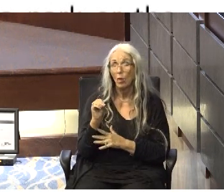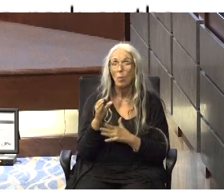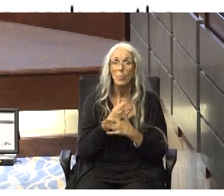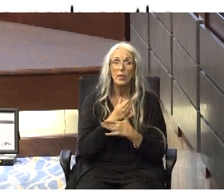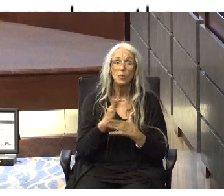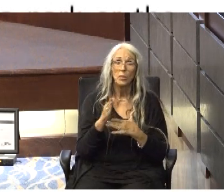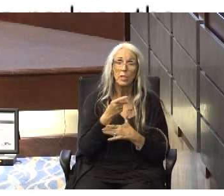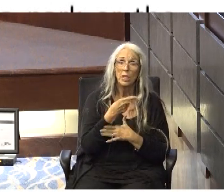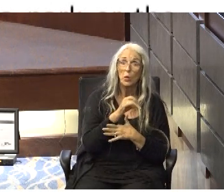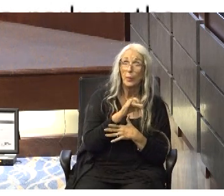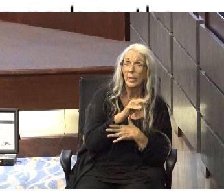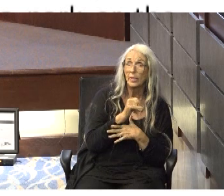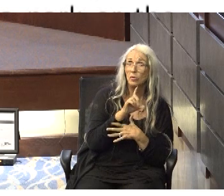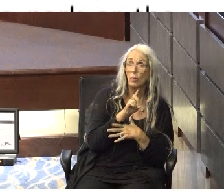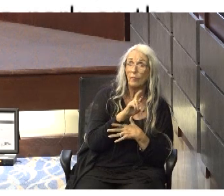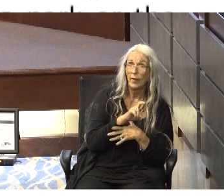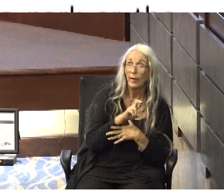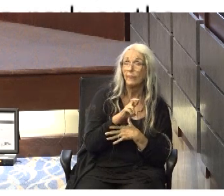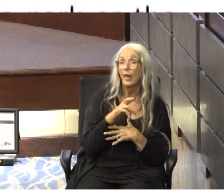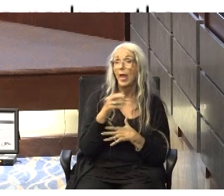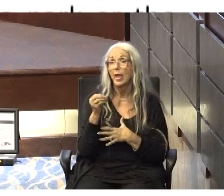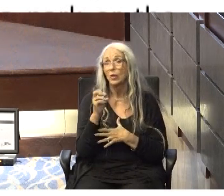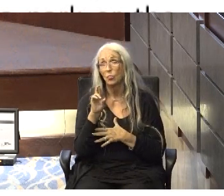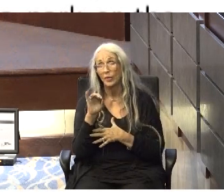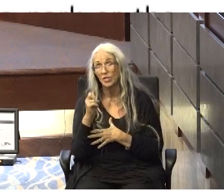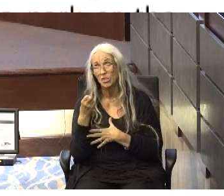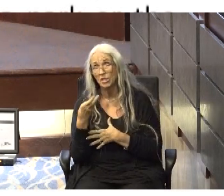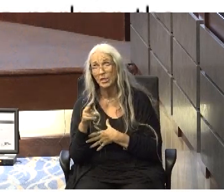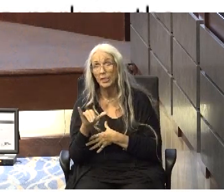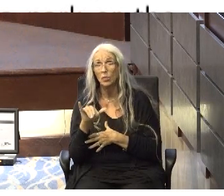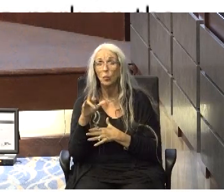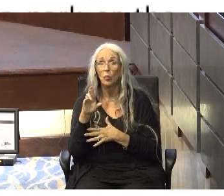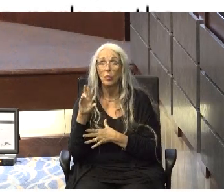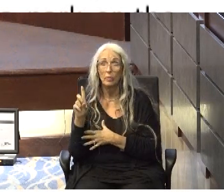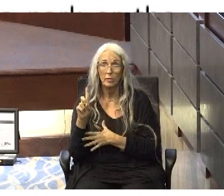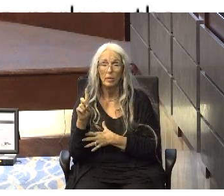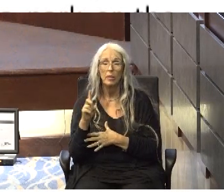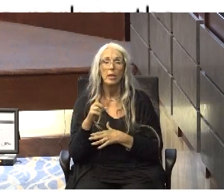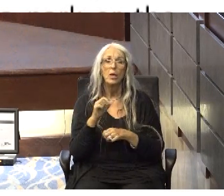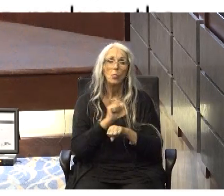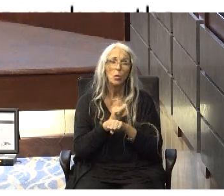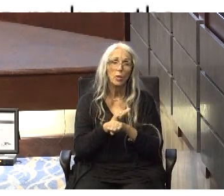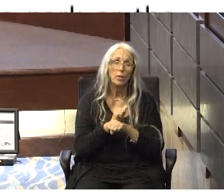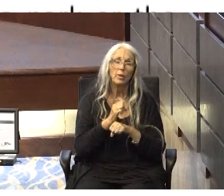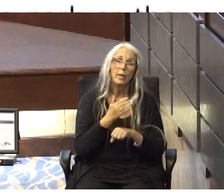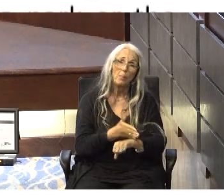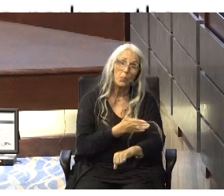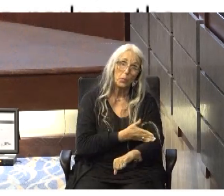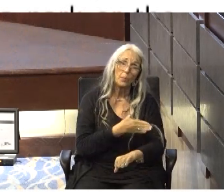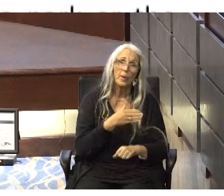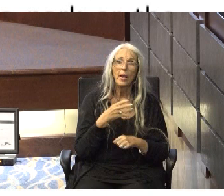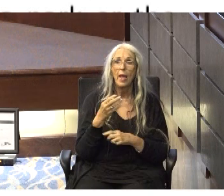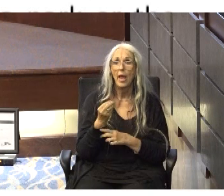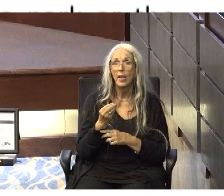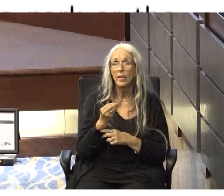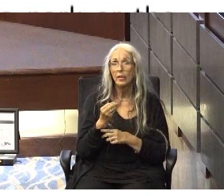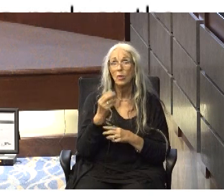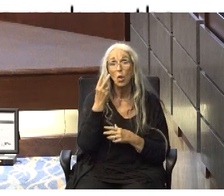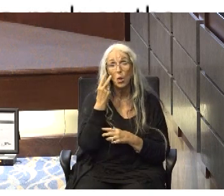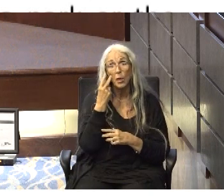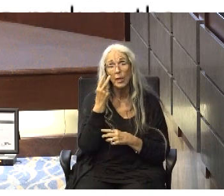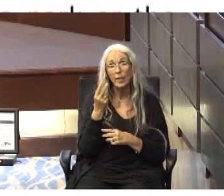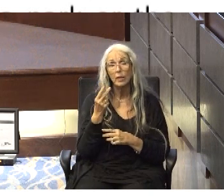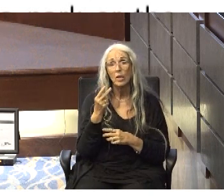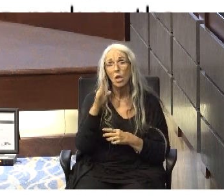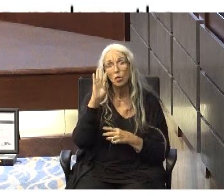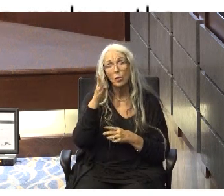Drive and Ritchie Road. That's an area that we're also working on, not on current park improvements, but additional property acquisition. And then looking to create a